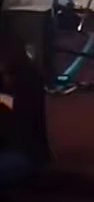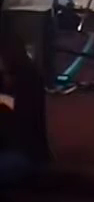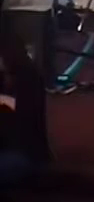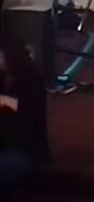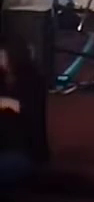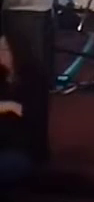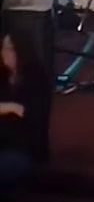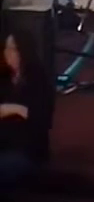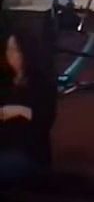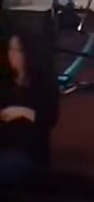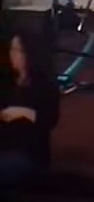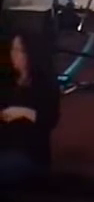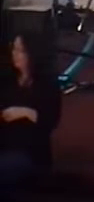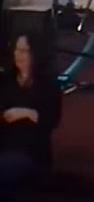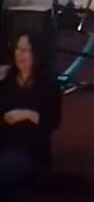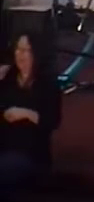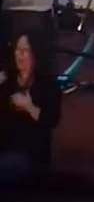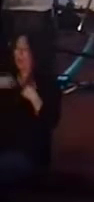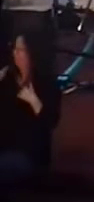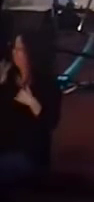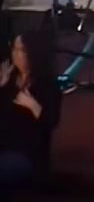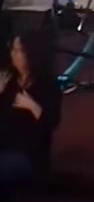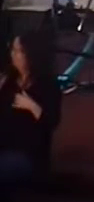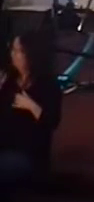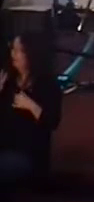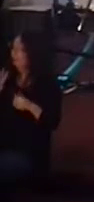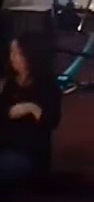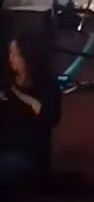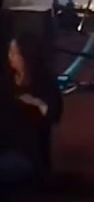with her husband and then my mom and my sister,